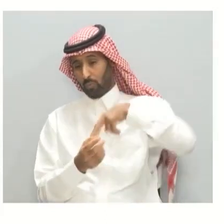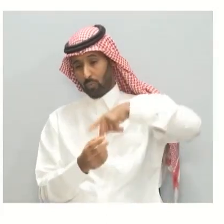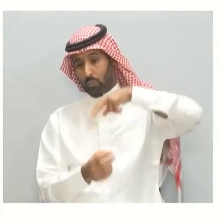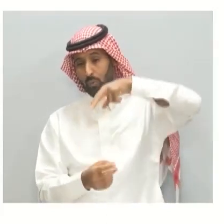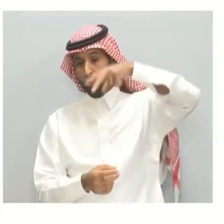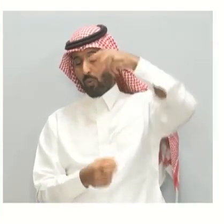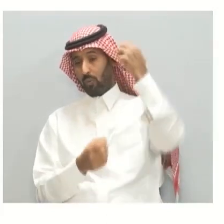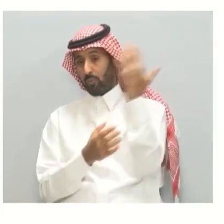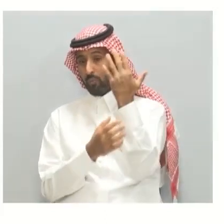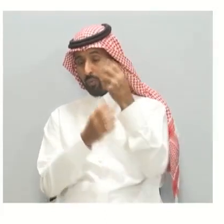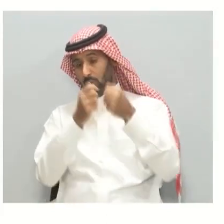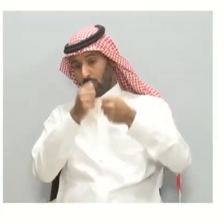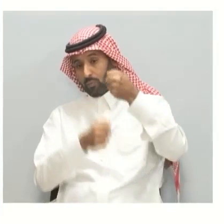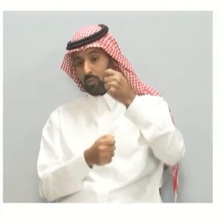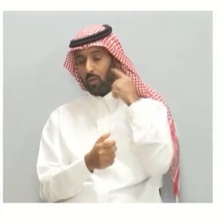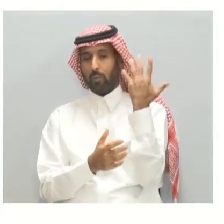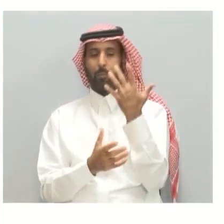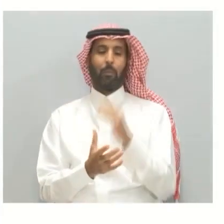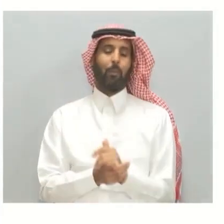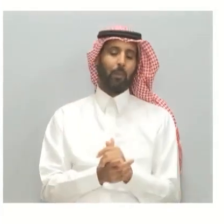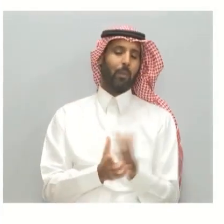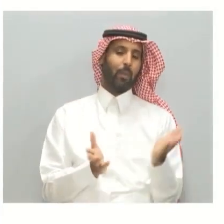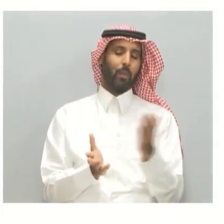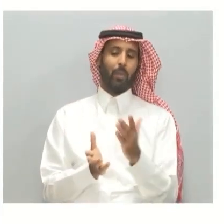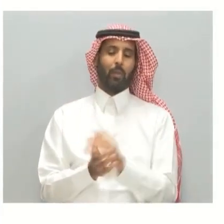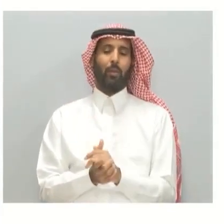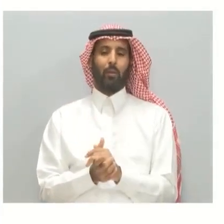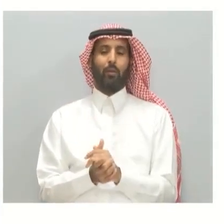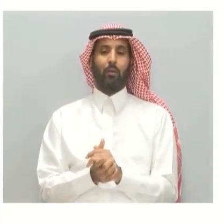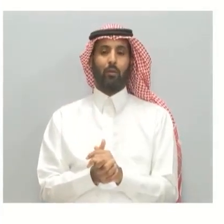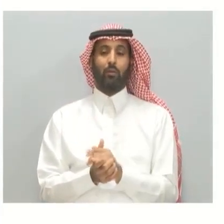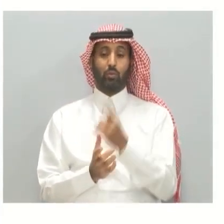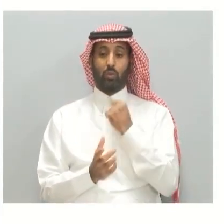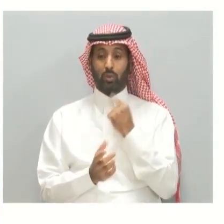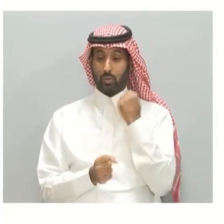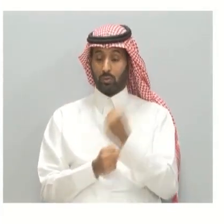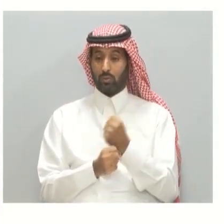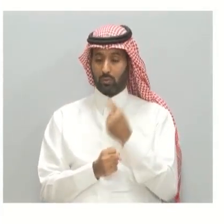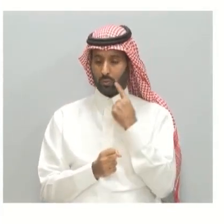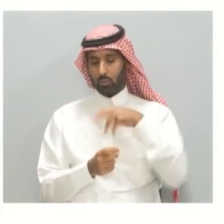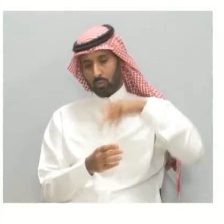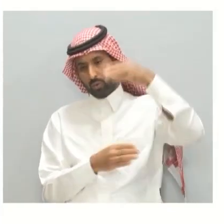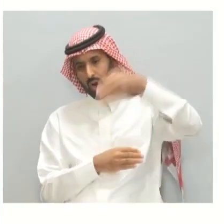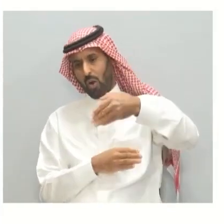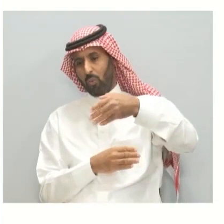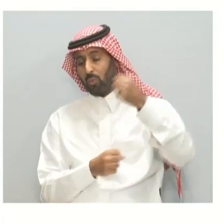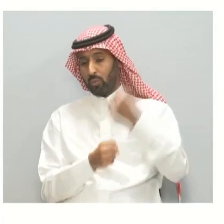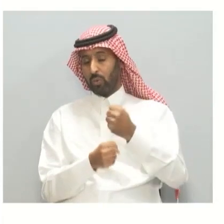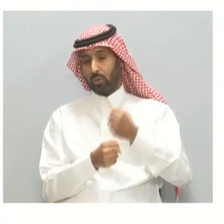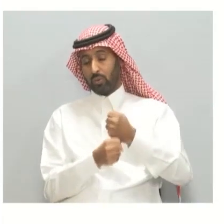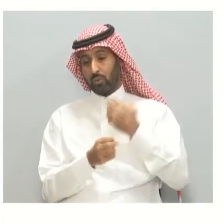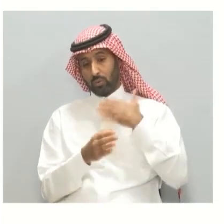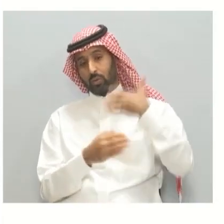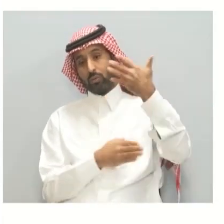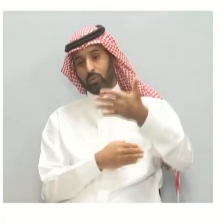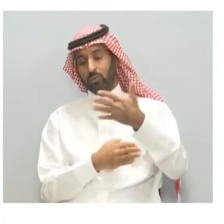time. You have to be a hard worker. And also, you should love to work outside. You should love